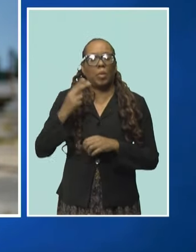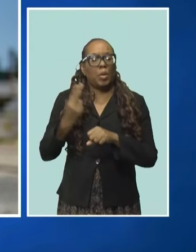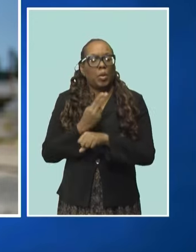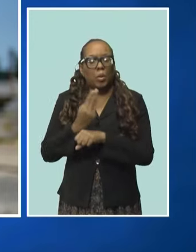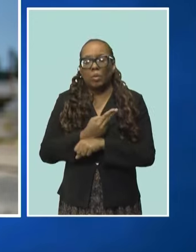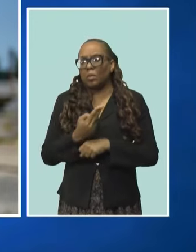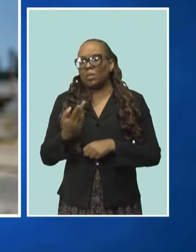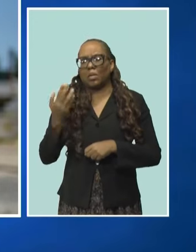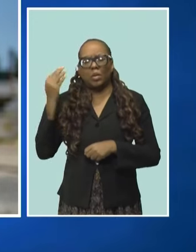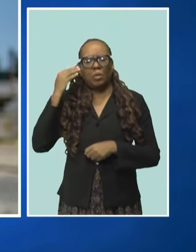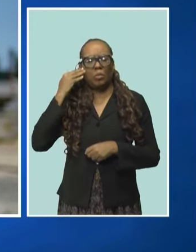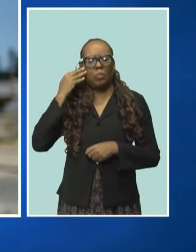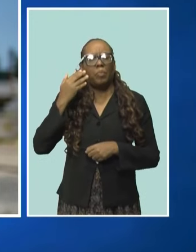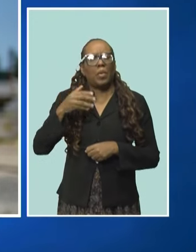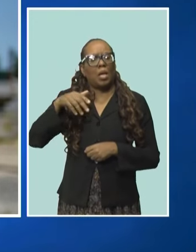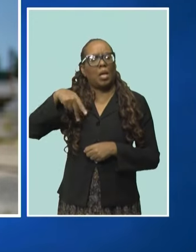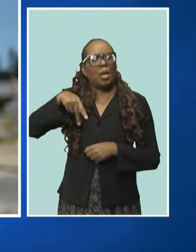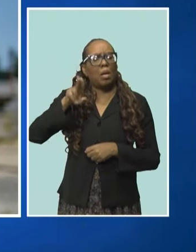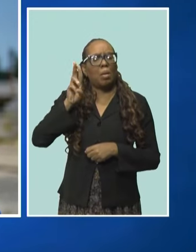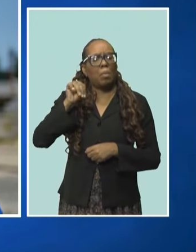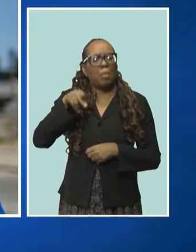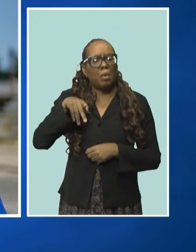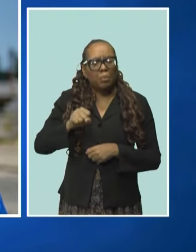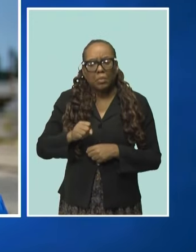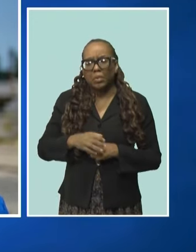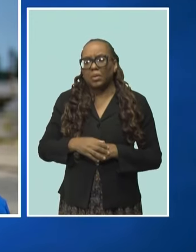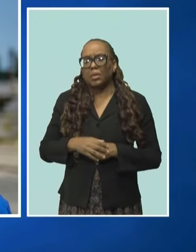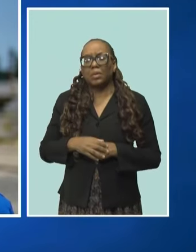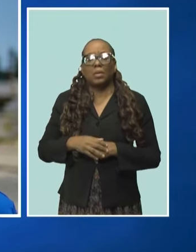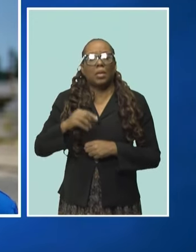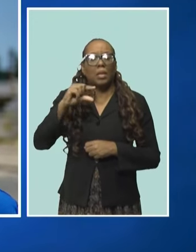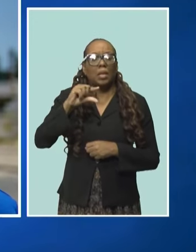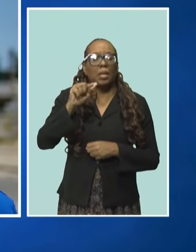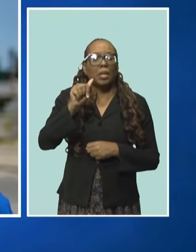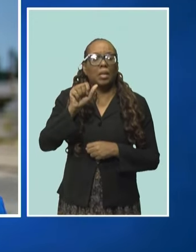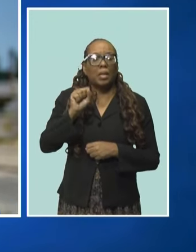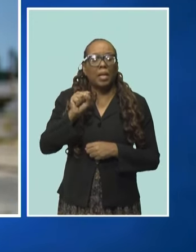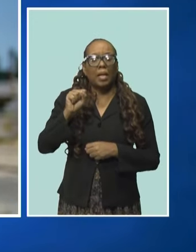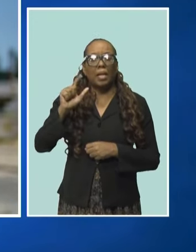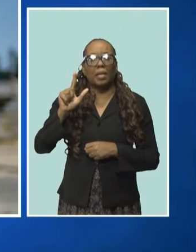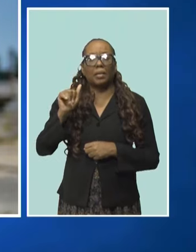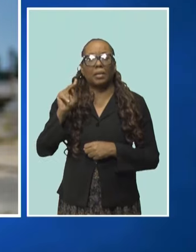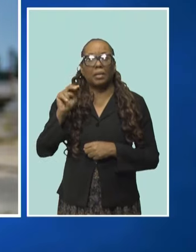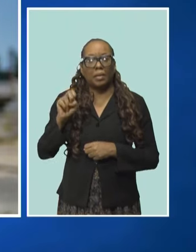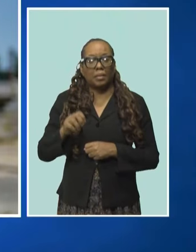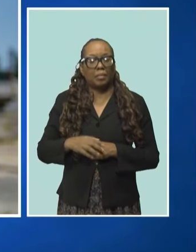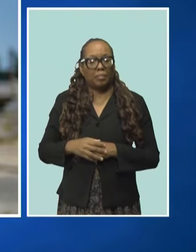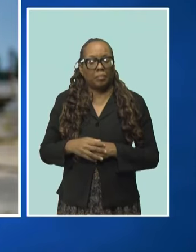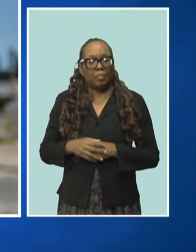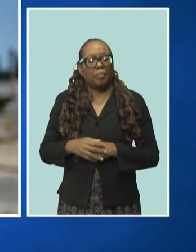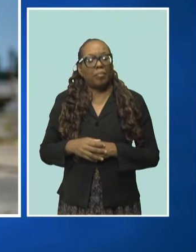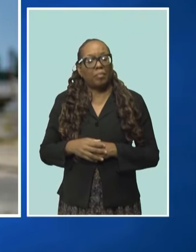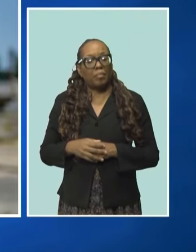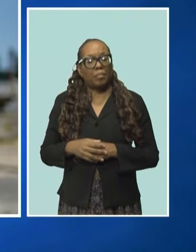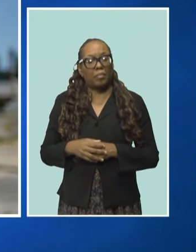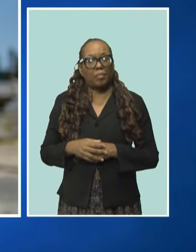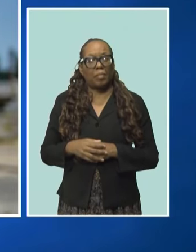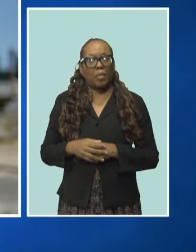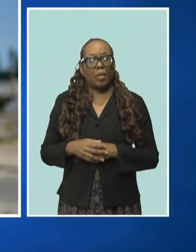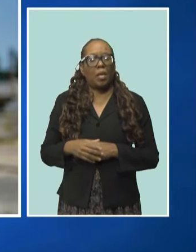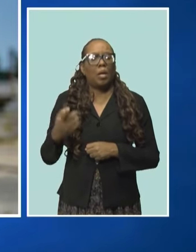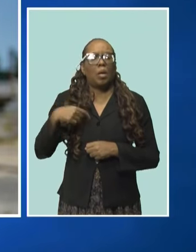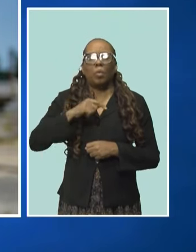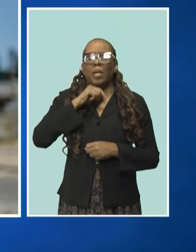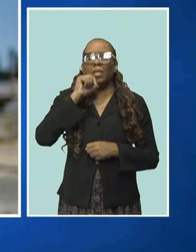pumps, there's a gas grid in Barbados. So we don't want to say in a renewable energy era you're going to abandon all